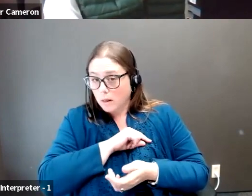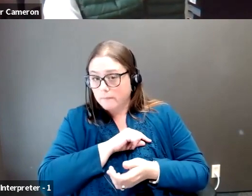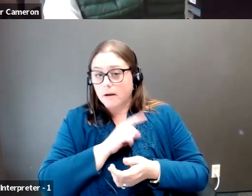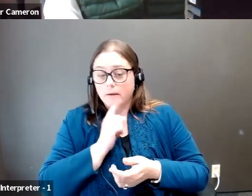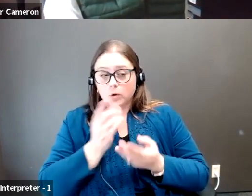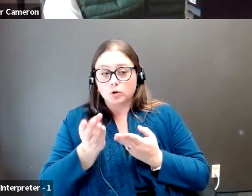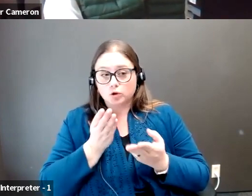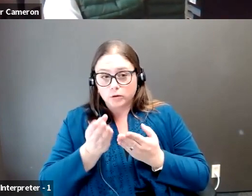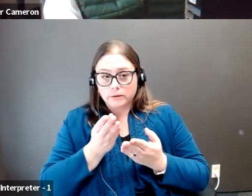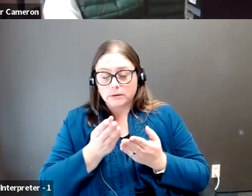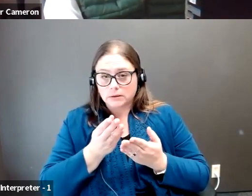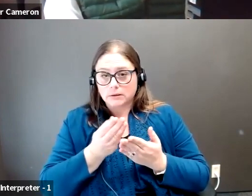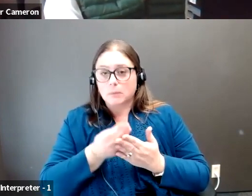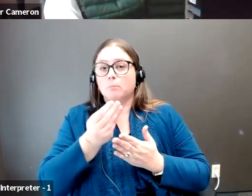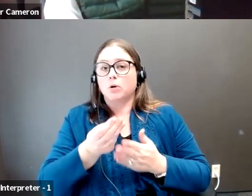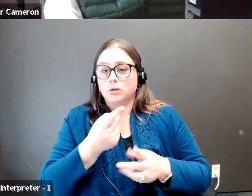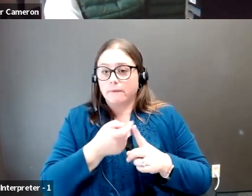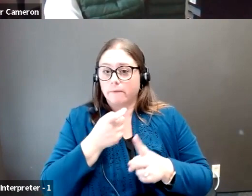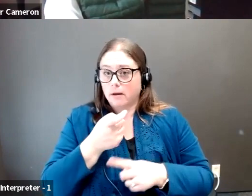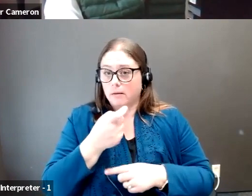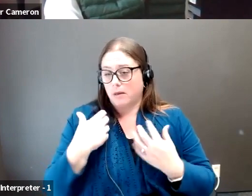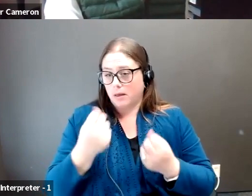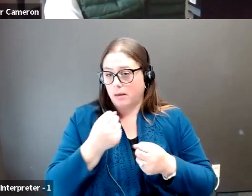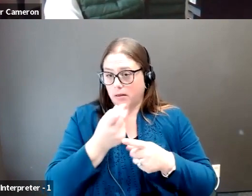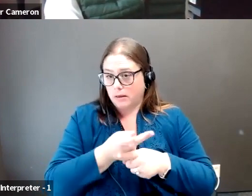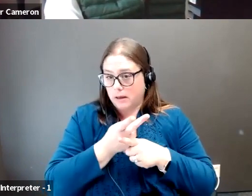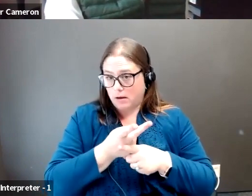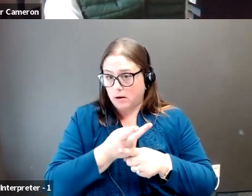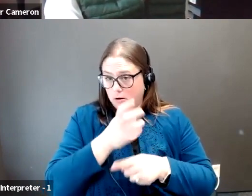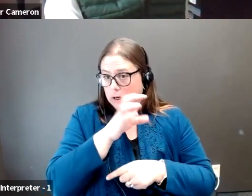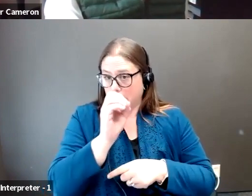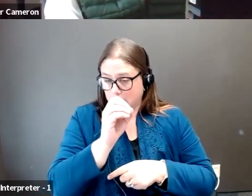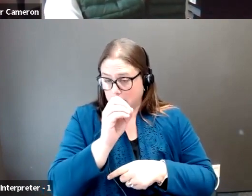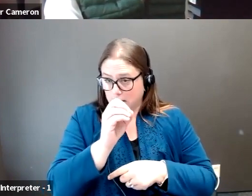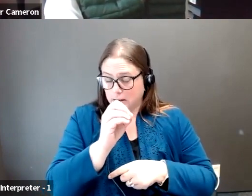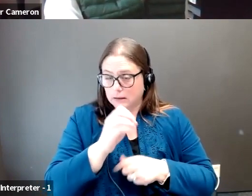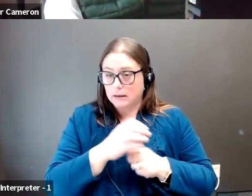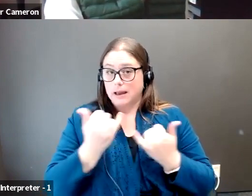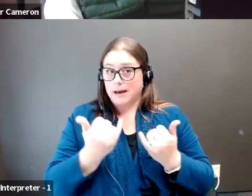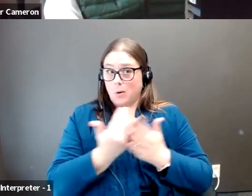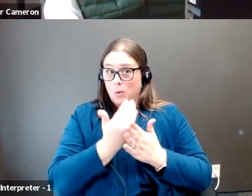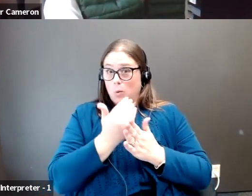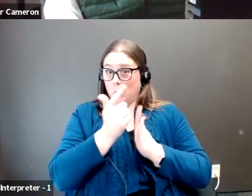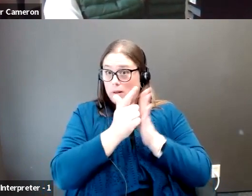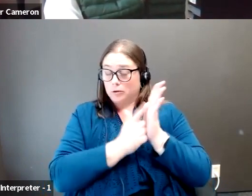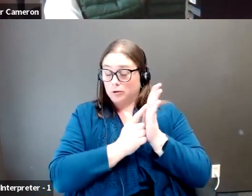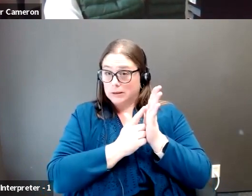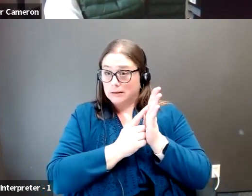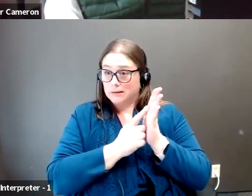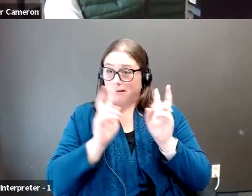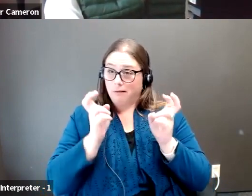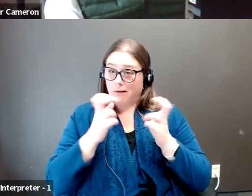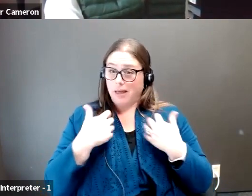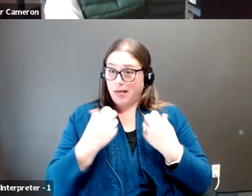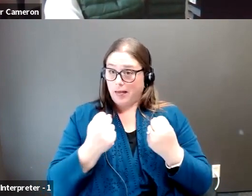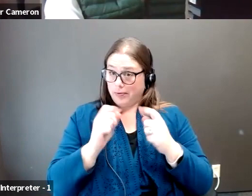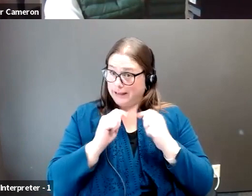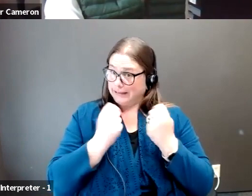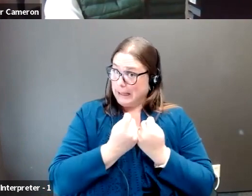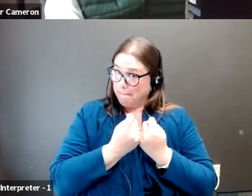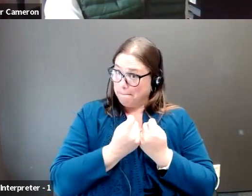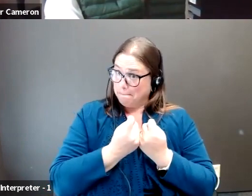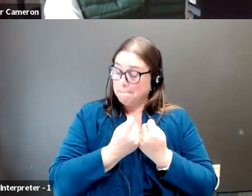by healthcare entities. And under the Ontario Health Teams, the new legislation, we're going to begin to see